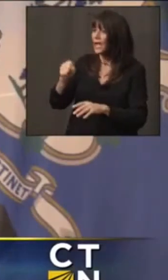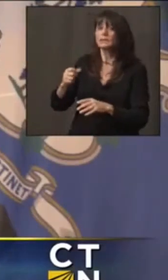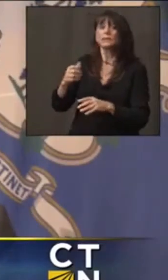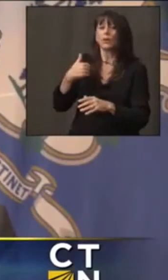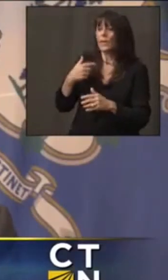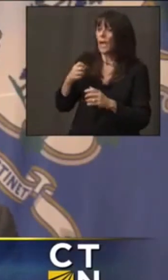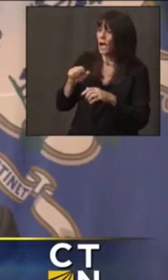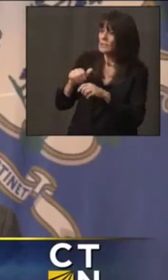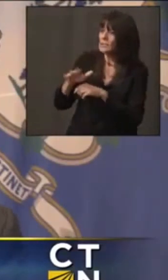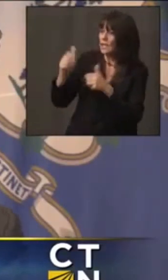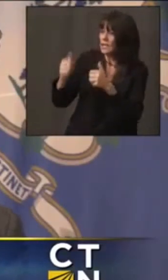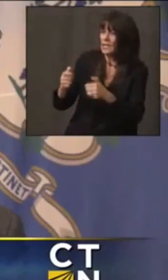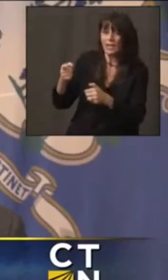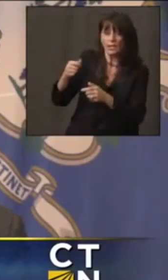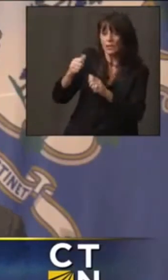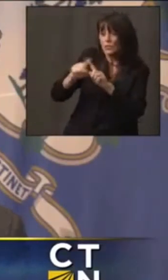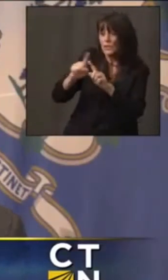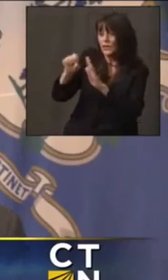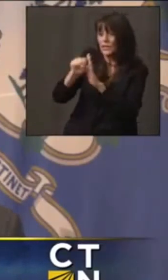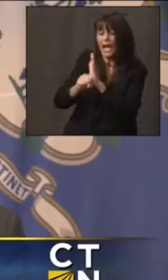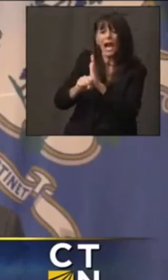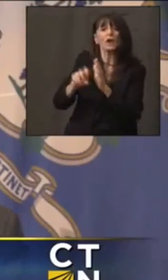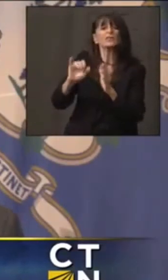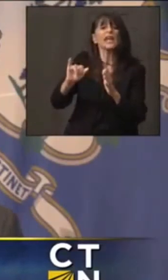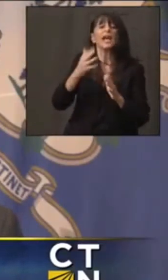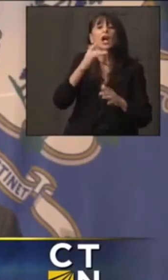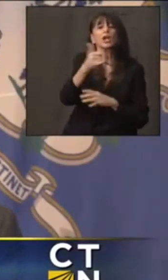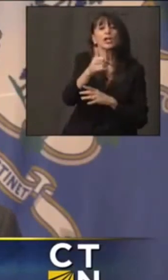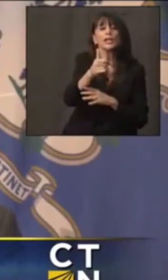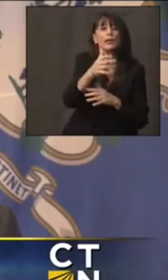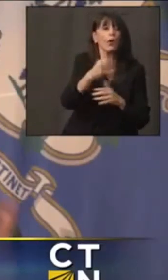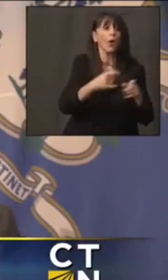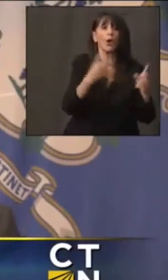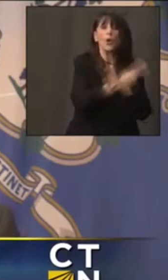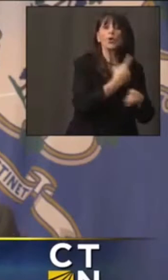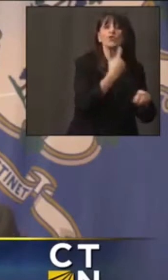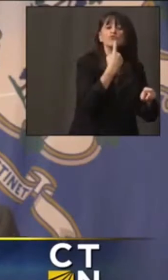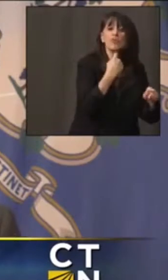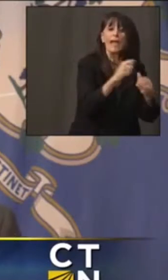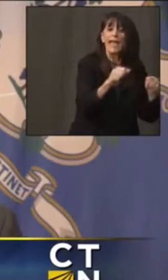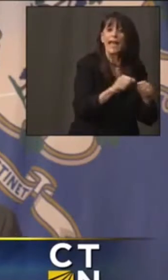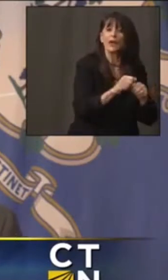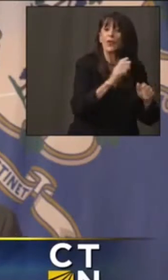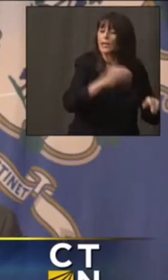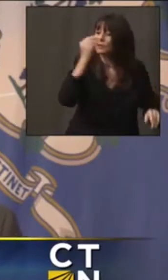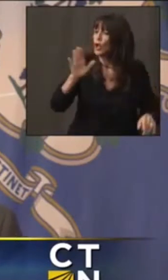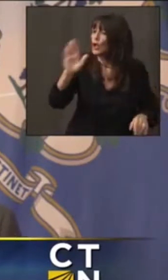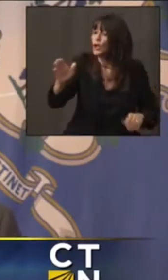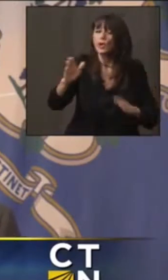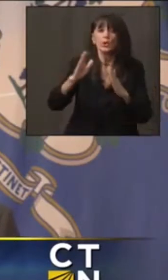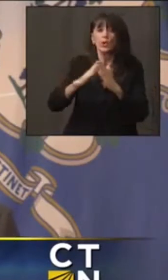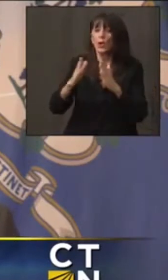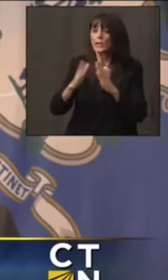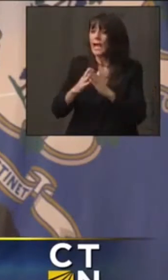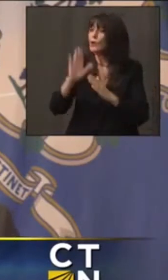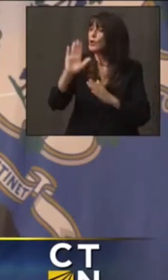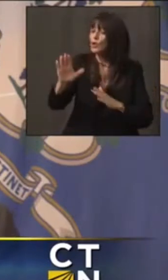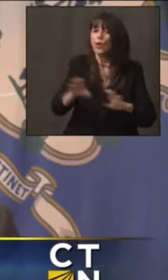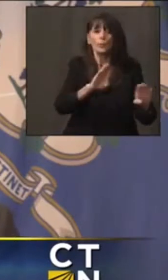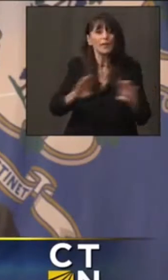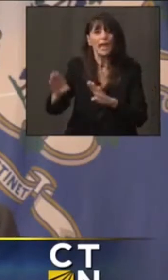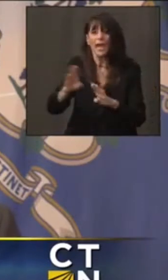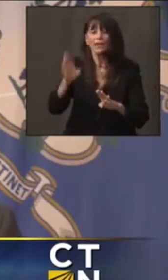in these communities that are yellow or, in particular, red. We want to highlight that your behavior makes a